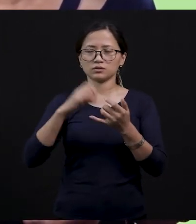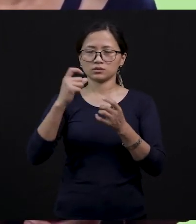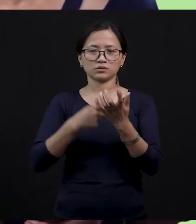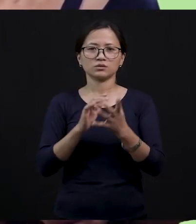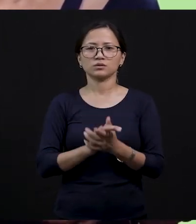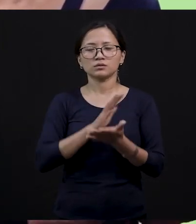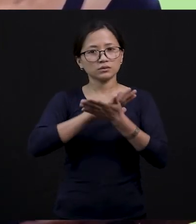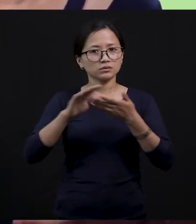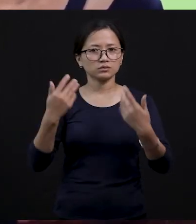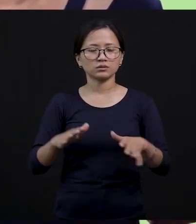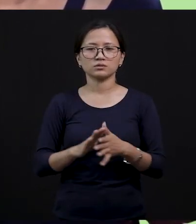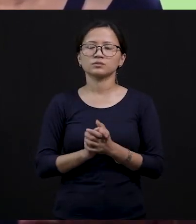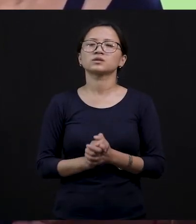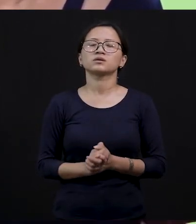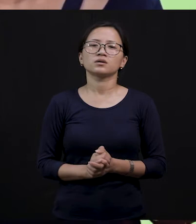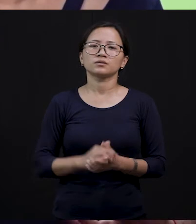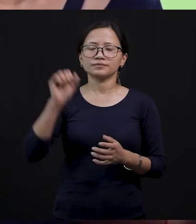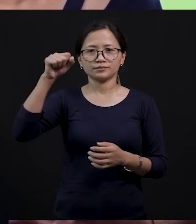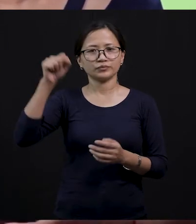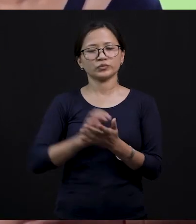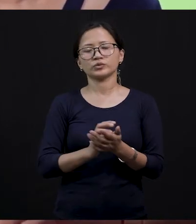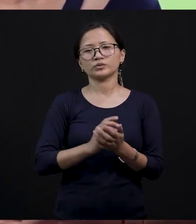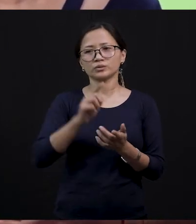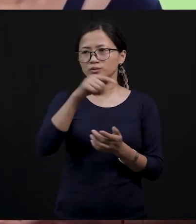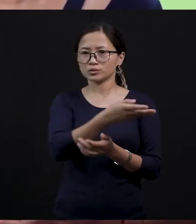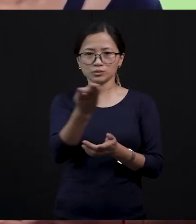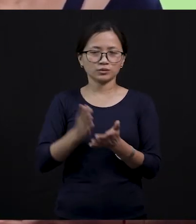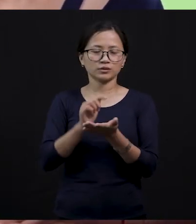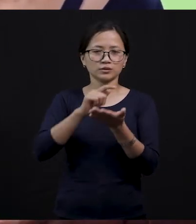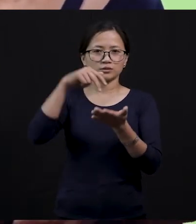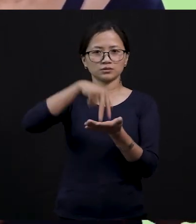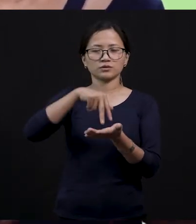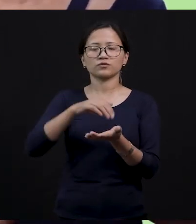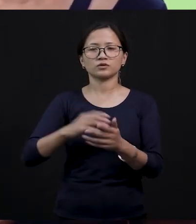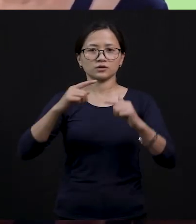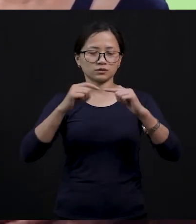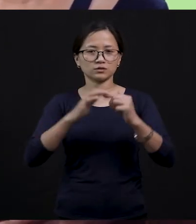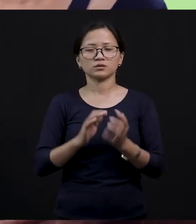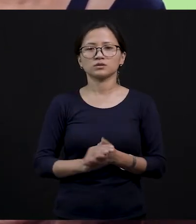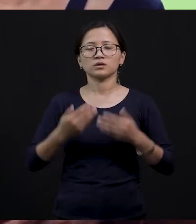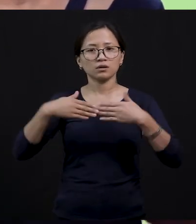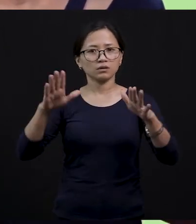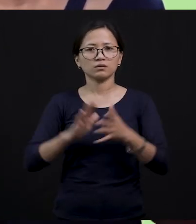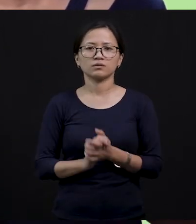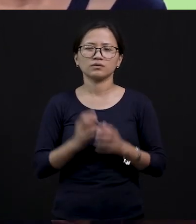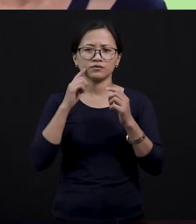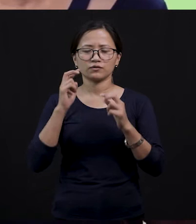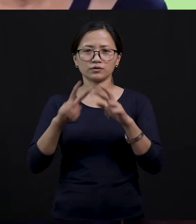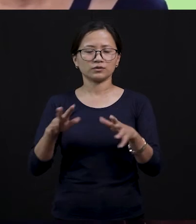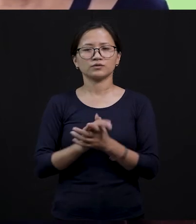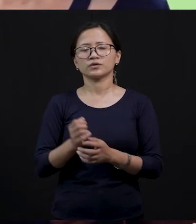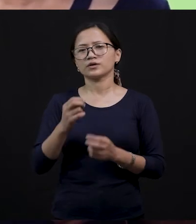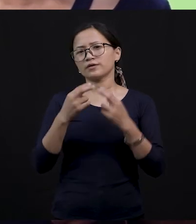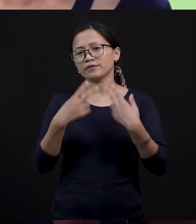has done, it means that yes, you can stand for the election. Now, allotment of election symbols. So this is very important.